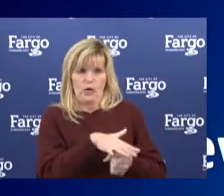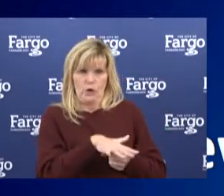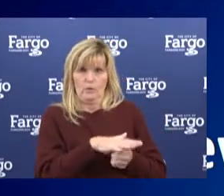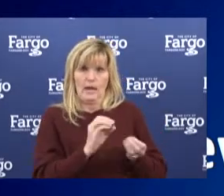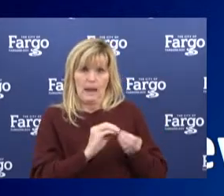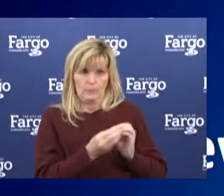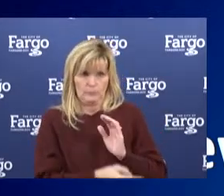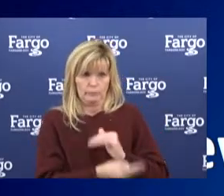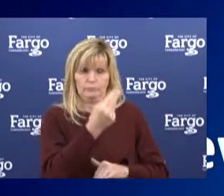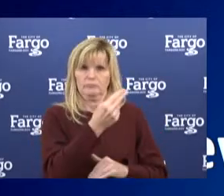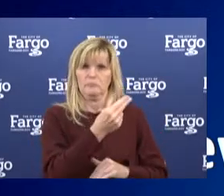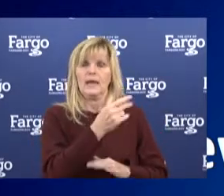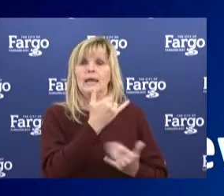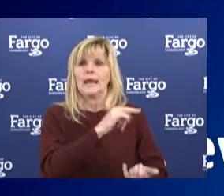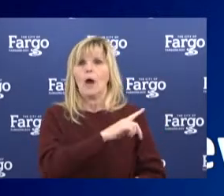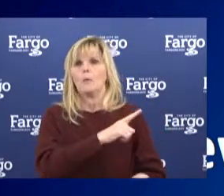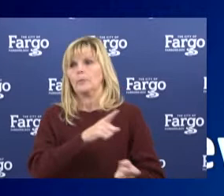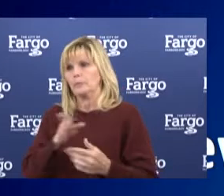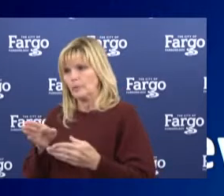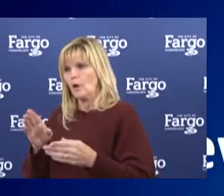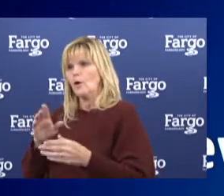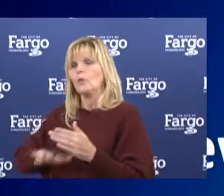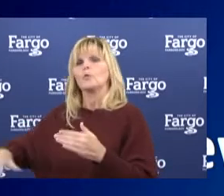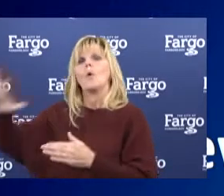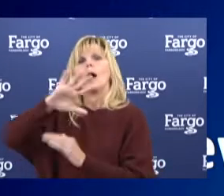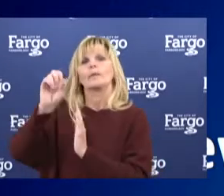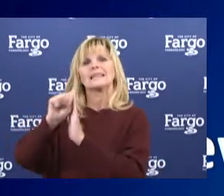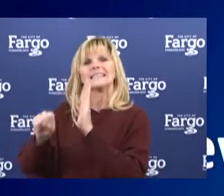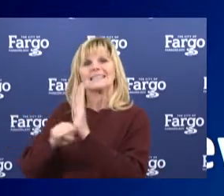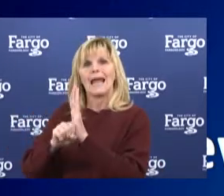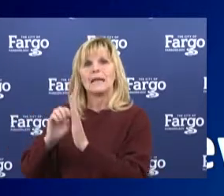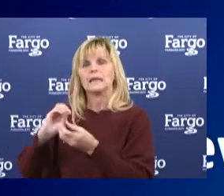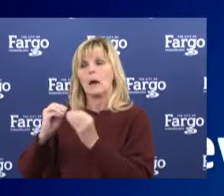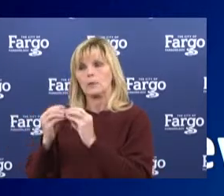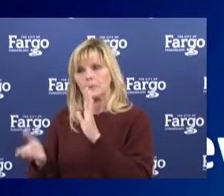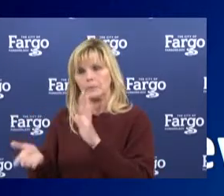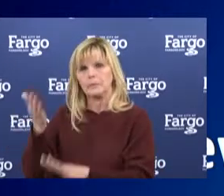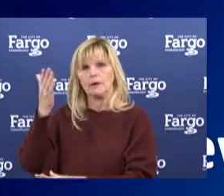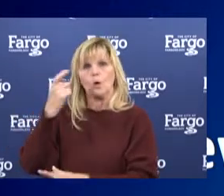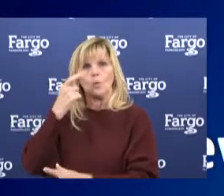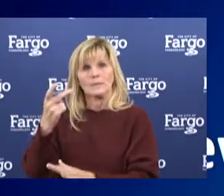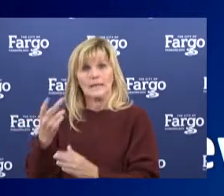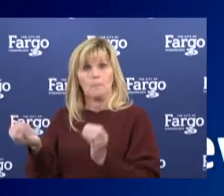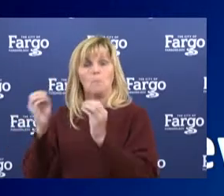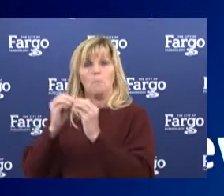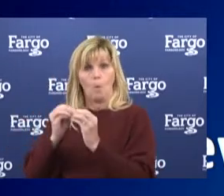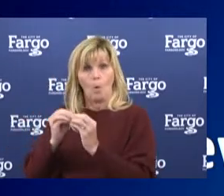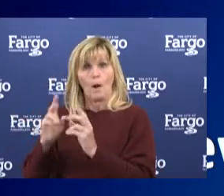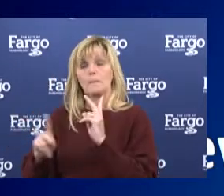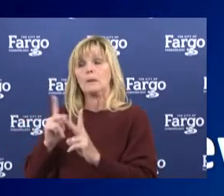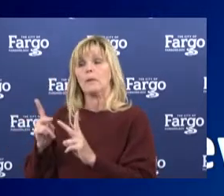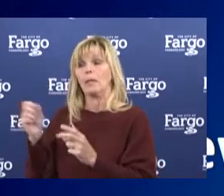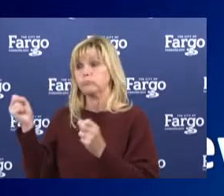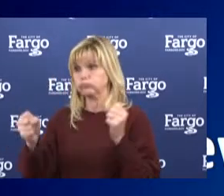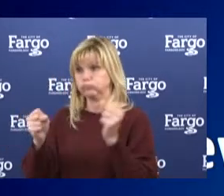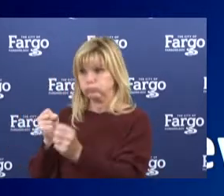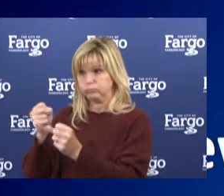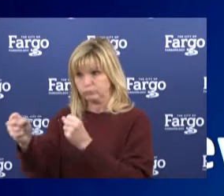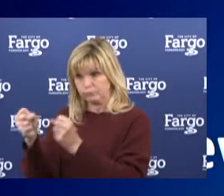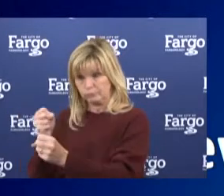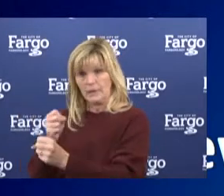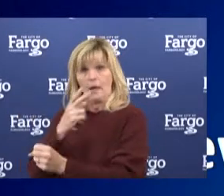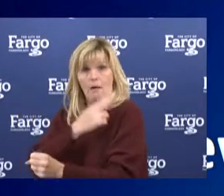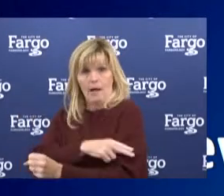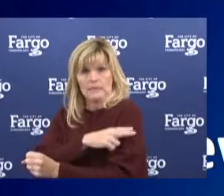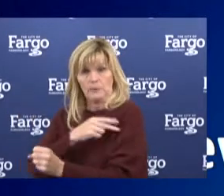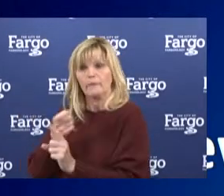intense. That has shifted to other parts of the state now. And you can see that we're seeing far more hospitalizations or new admits